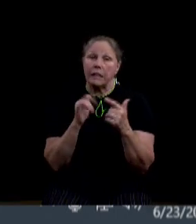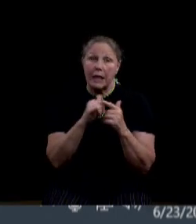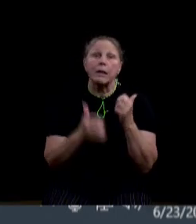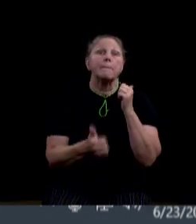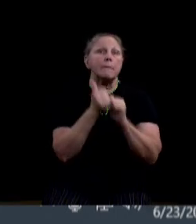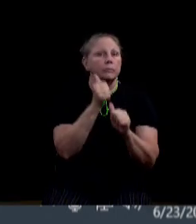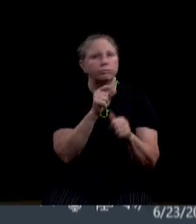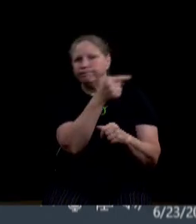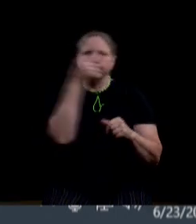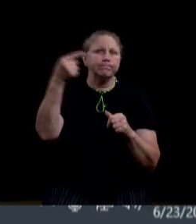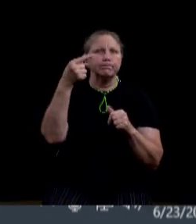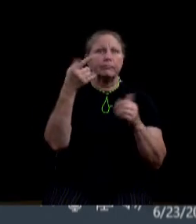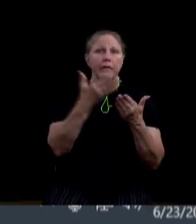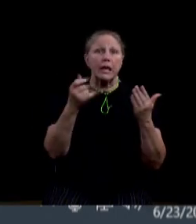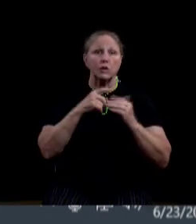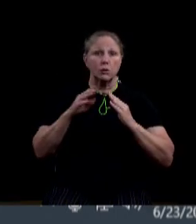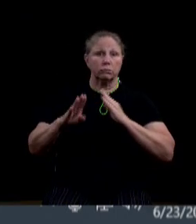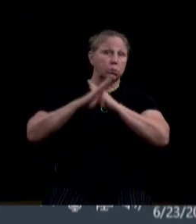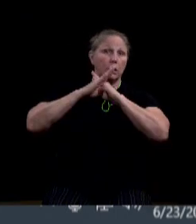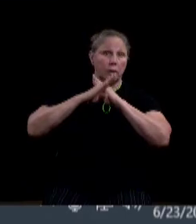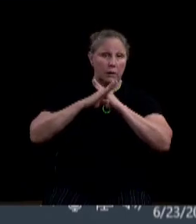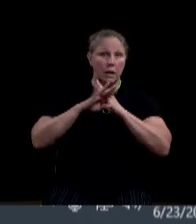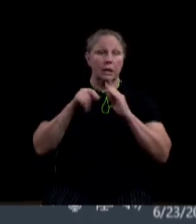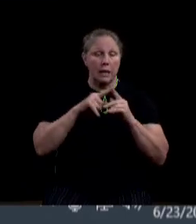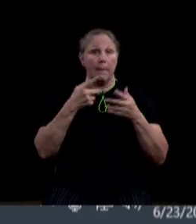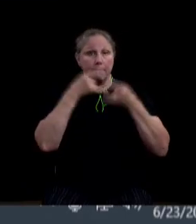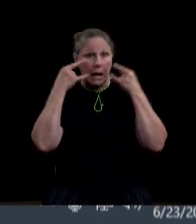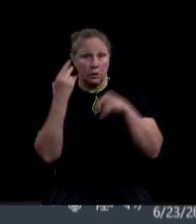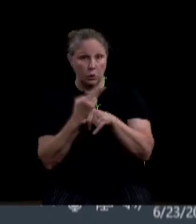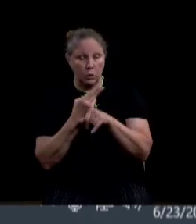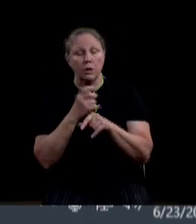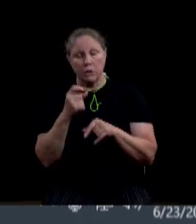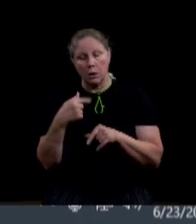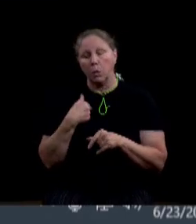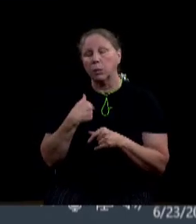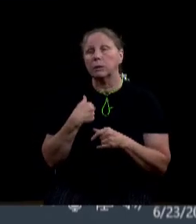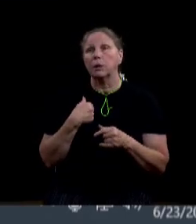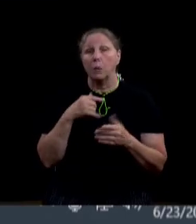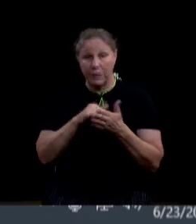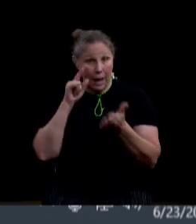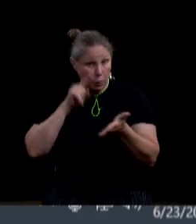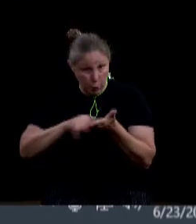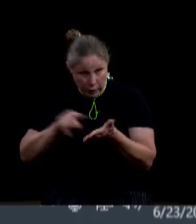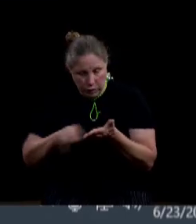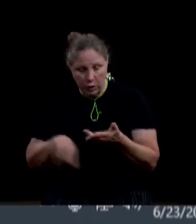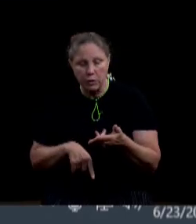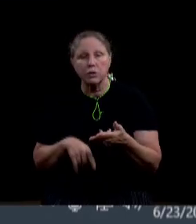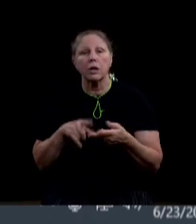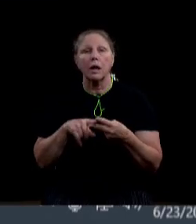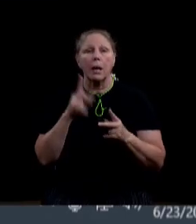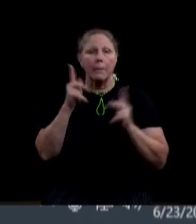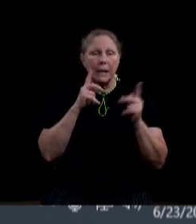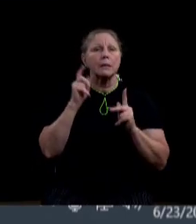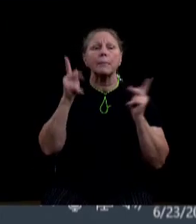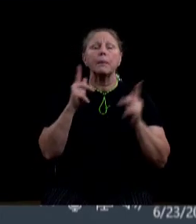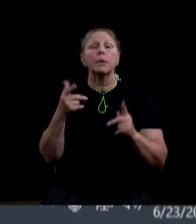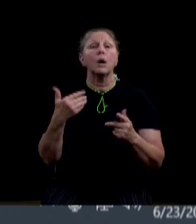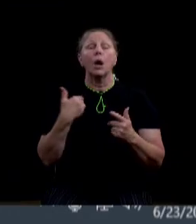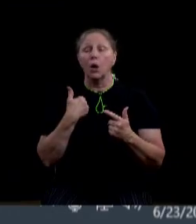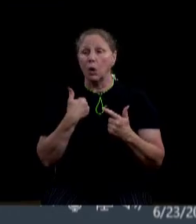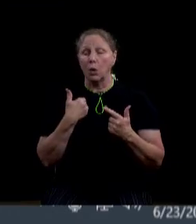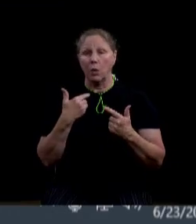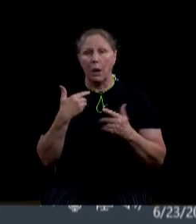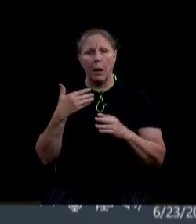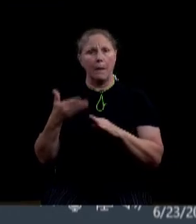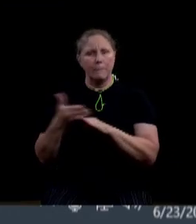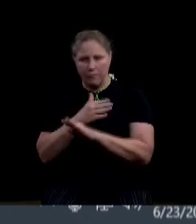spread. So, and it's because of the pre-symptomatic and asymptomatic persons that Dr. Werner just mentioned. And